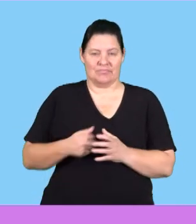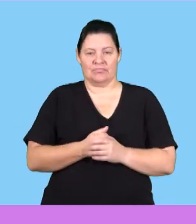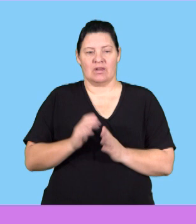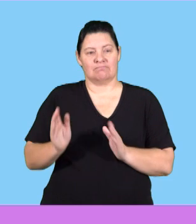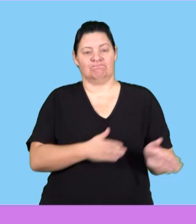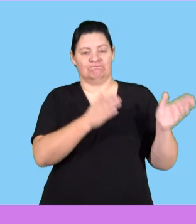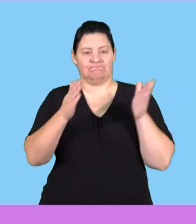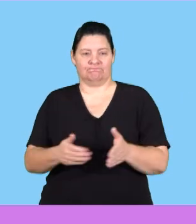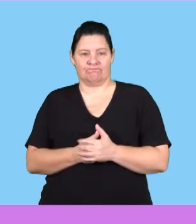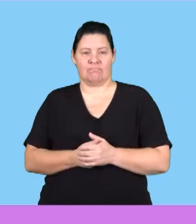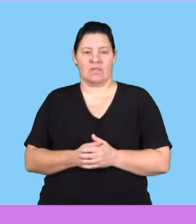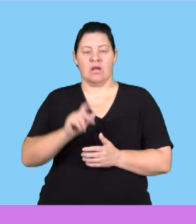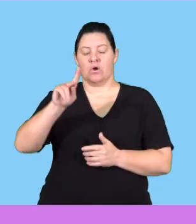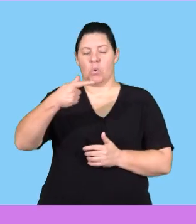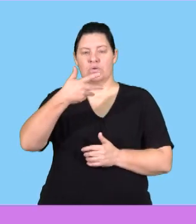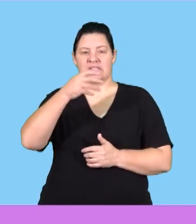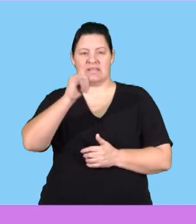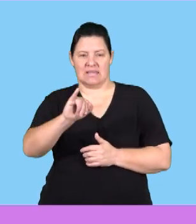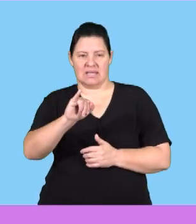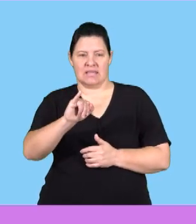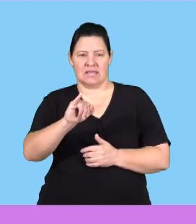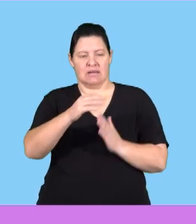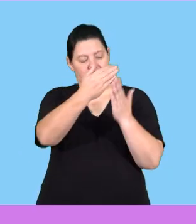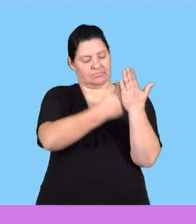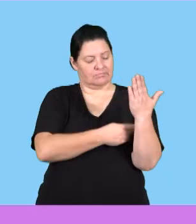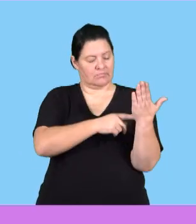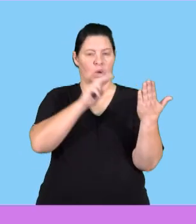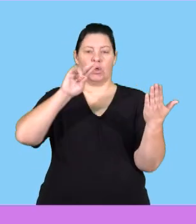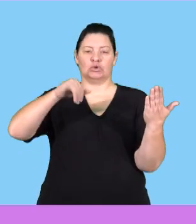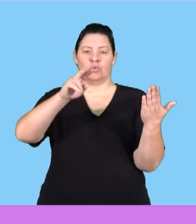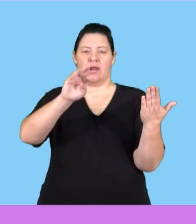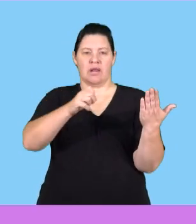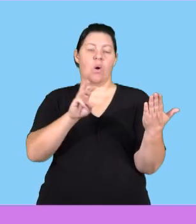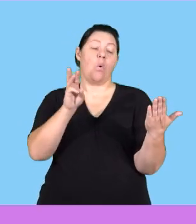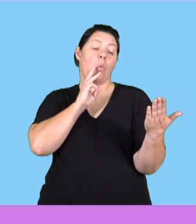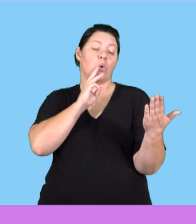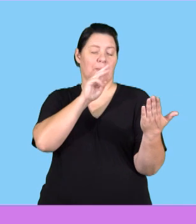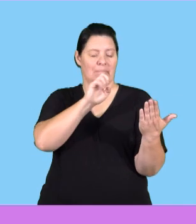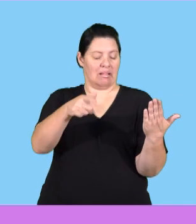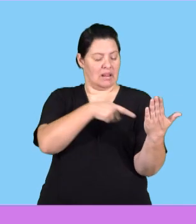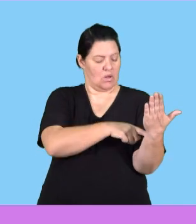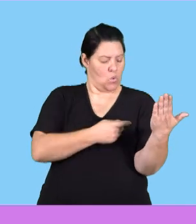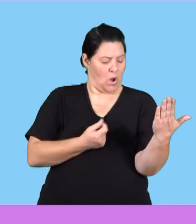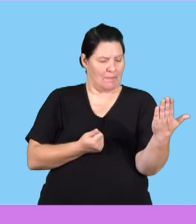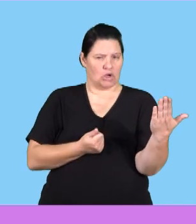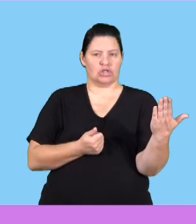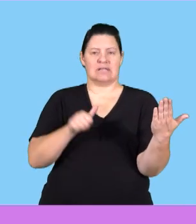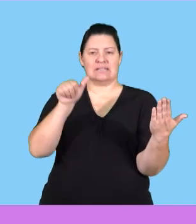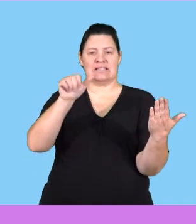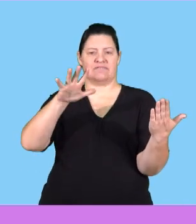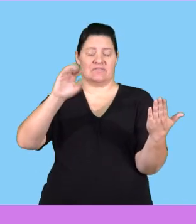us move to the next question. Kgosi's statement for the month of June is showing the water bill of 650